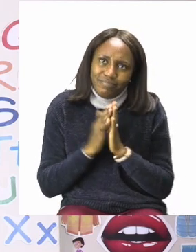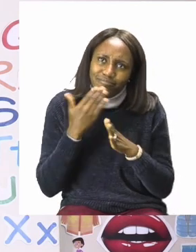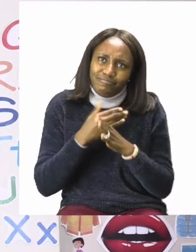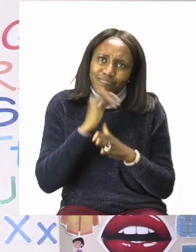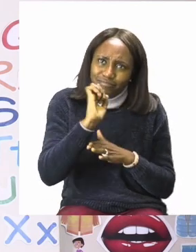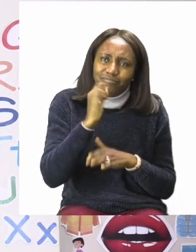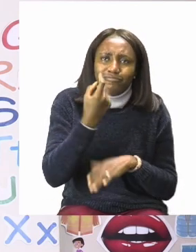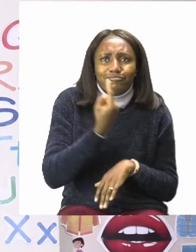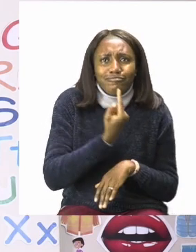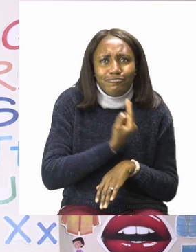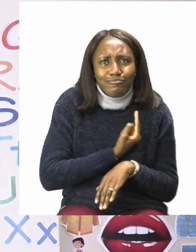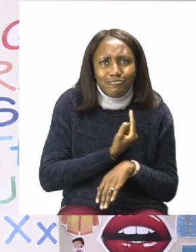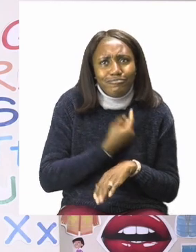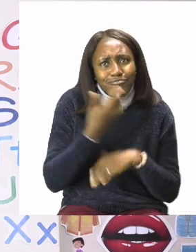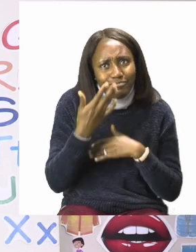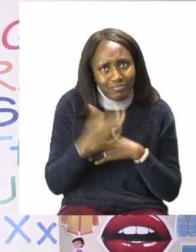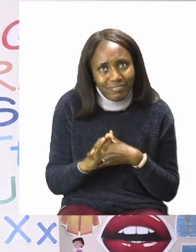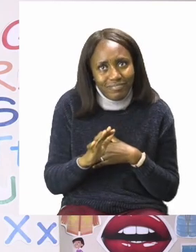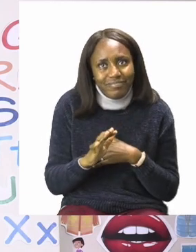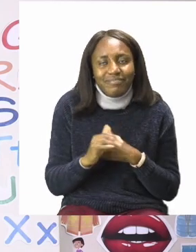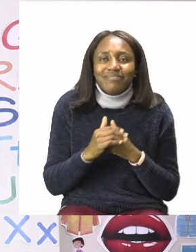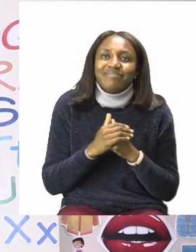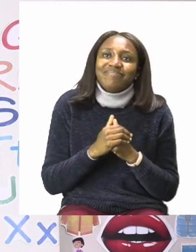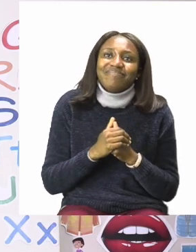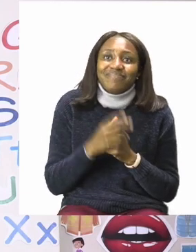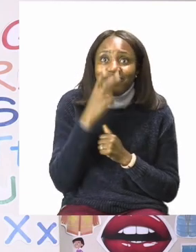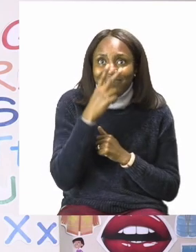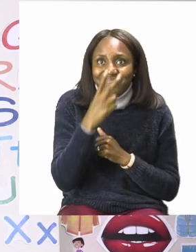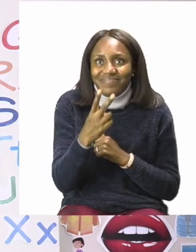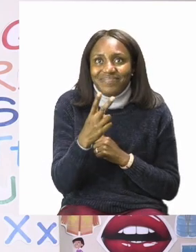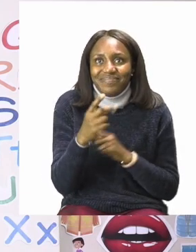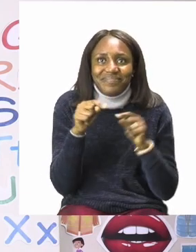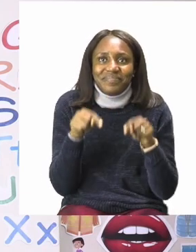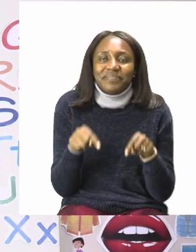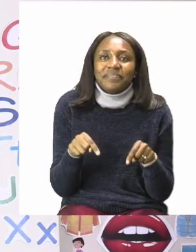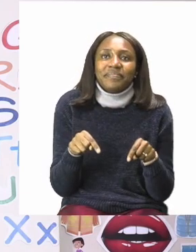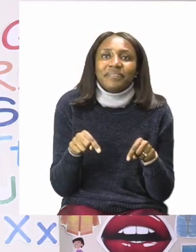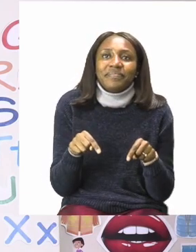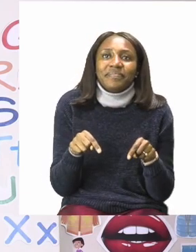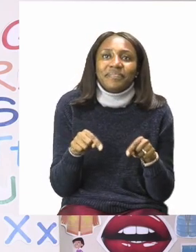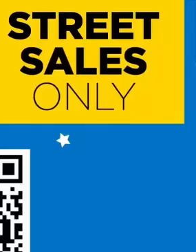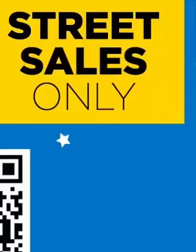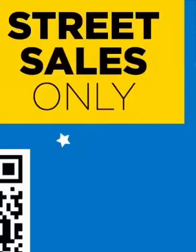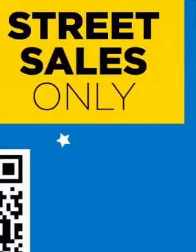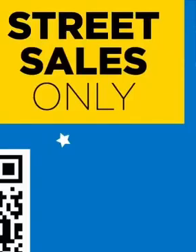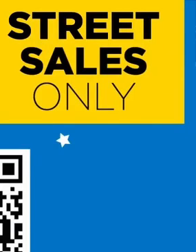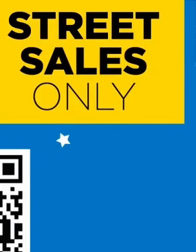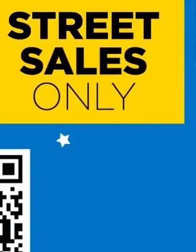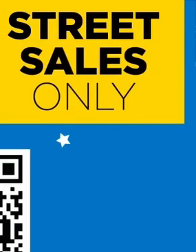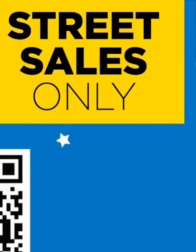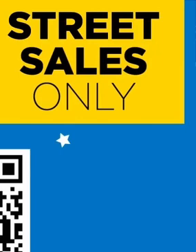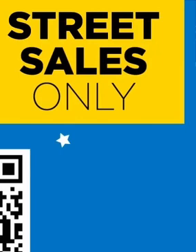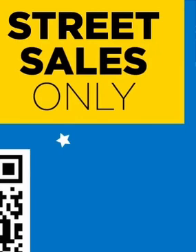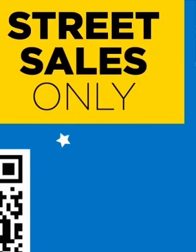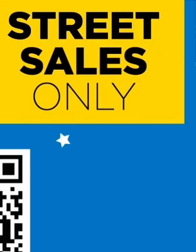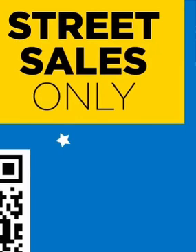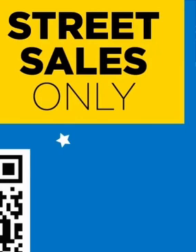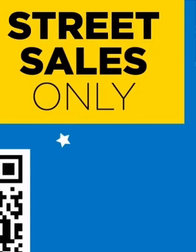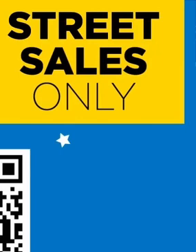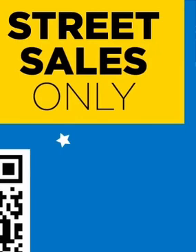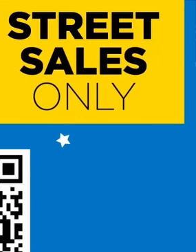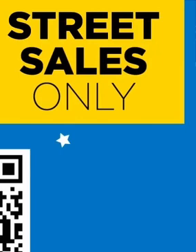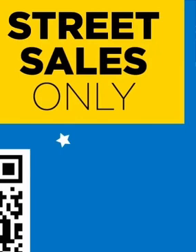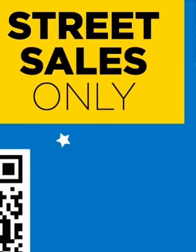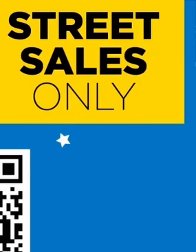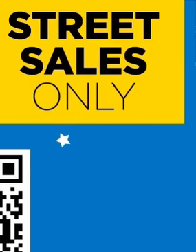by yourselves. Take your time, and I'll see you soon after the advert break. Follow us on MyZone Facebook